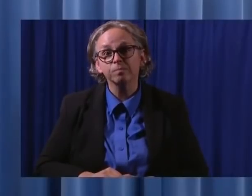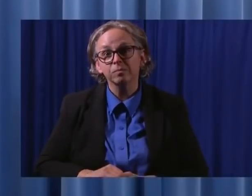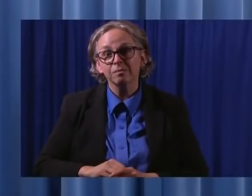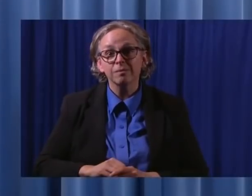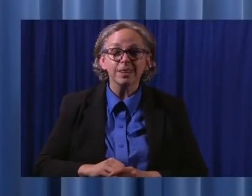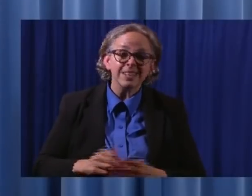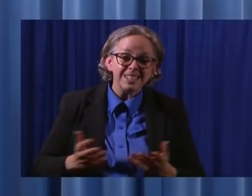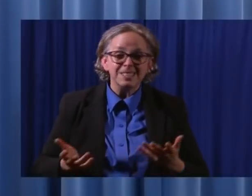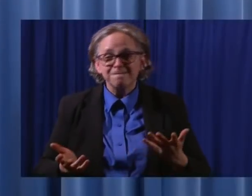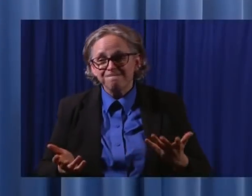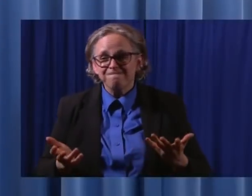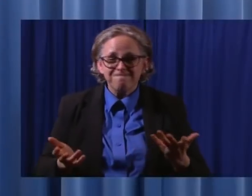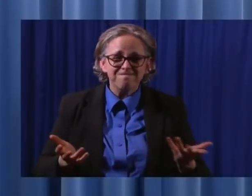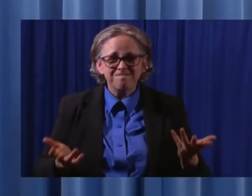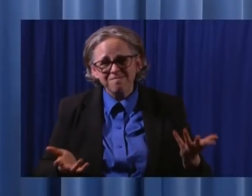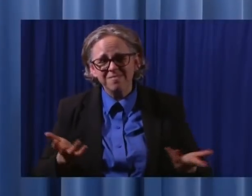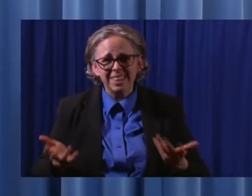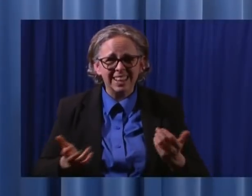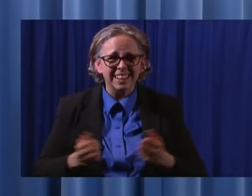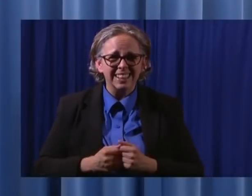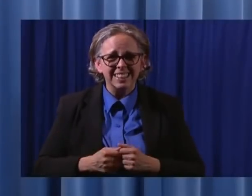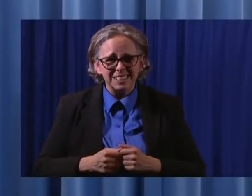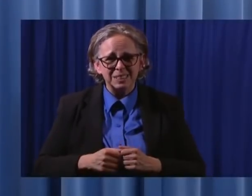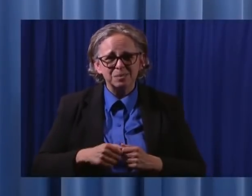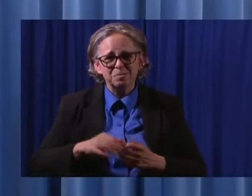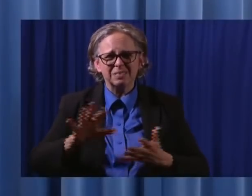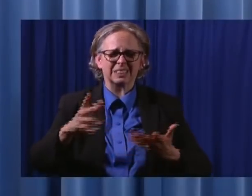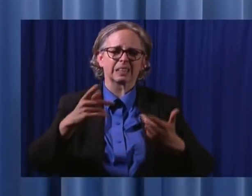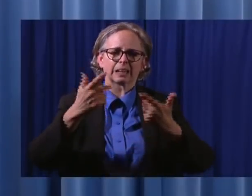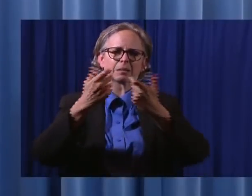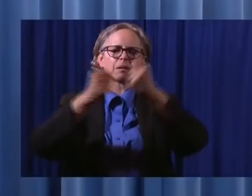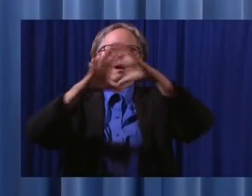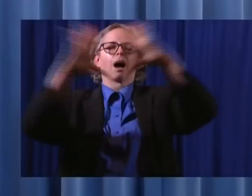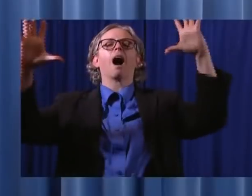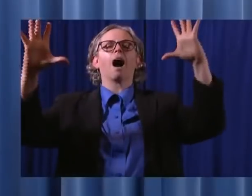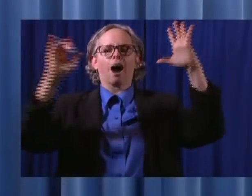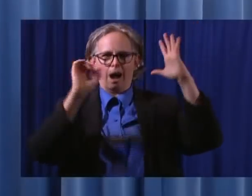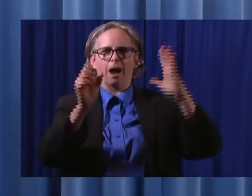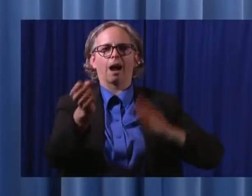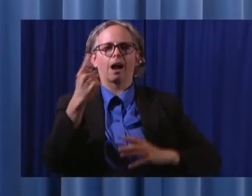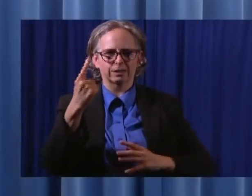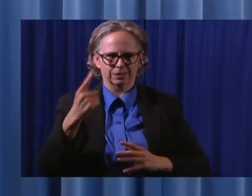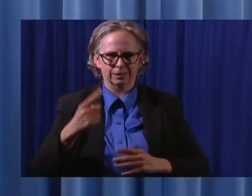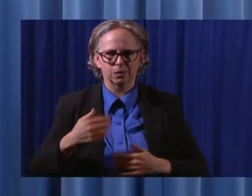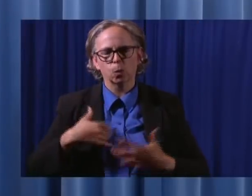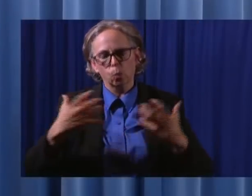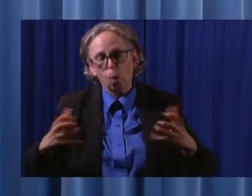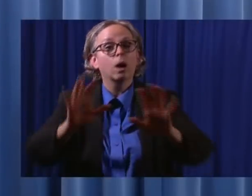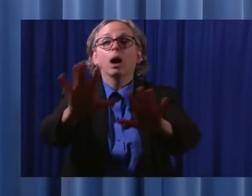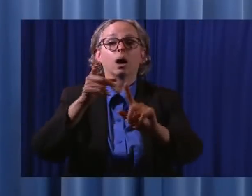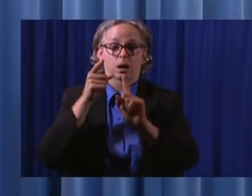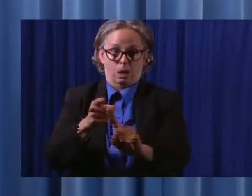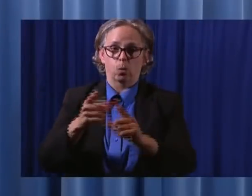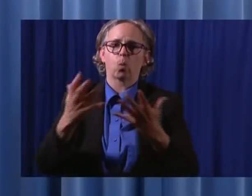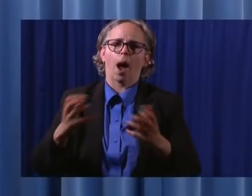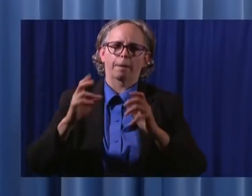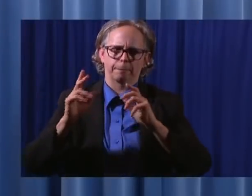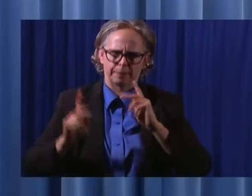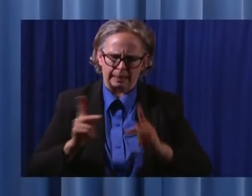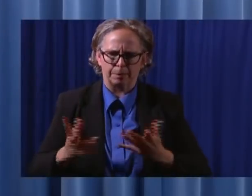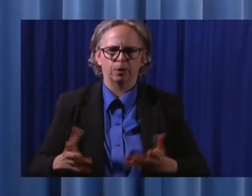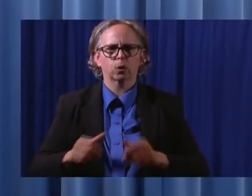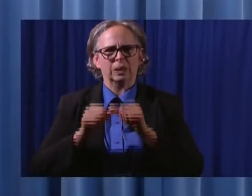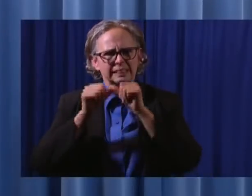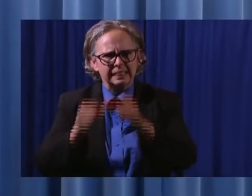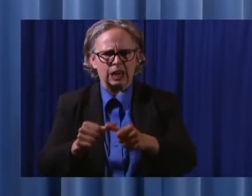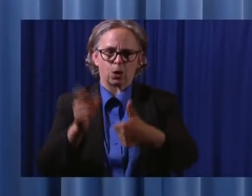the big picture is this: what we hope is that people will do what they need to do, just as Ohioans have done this